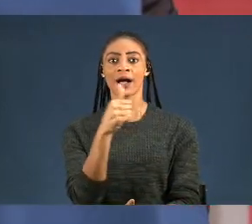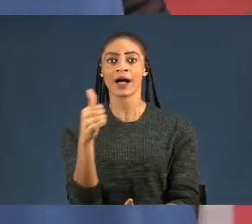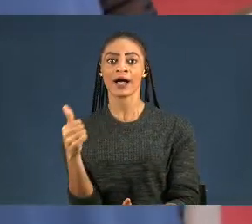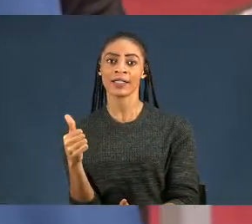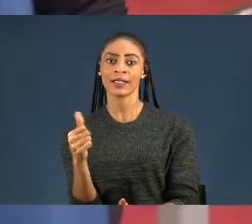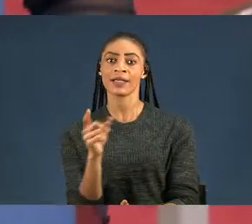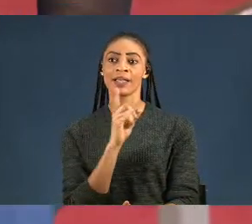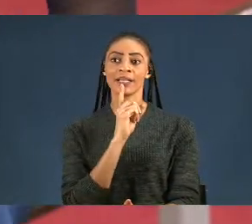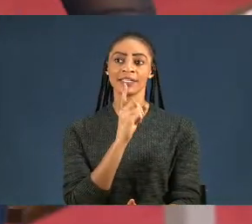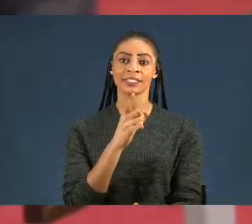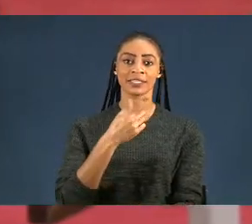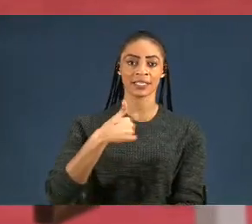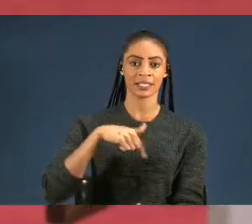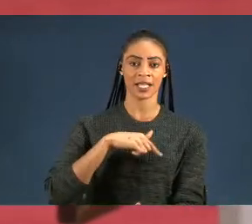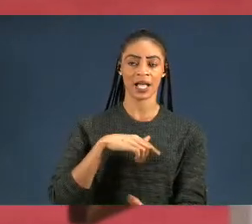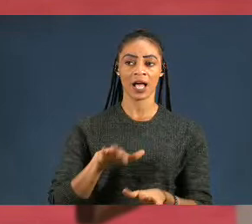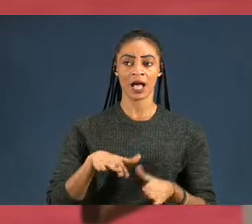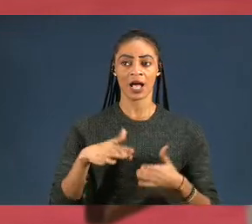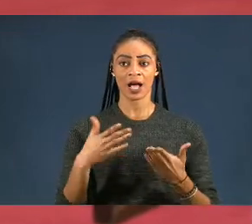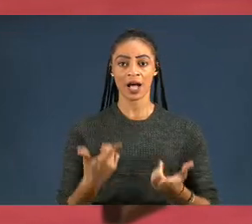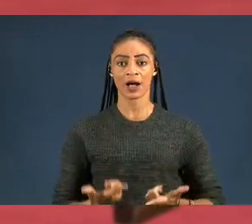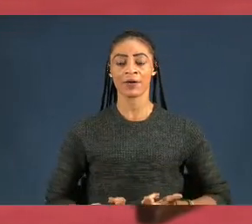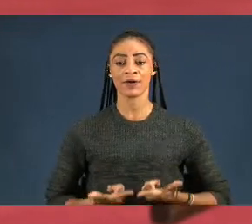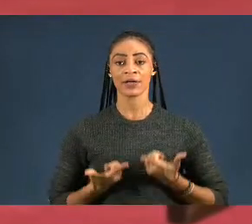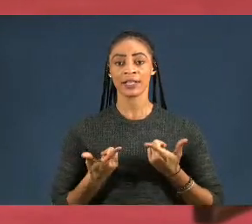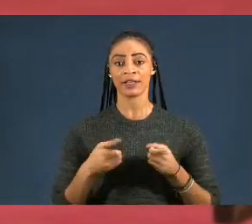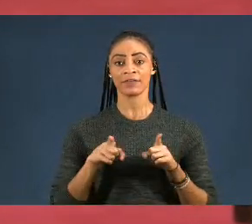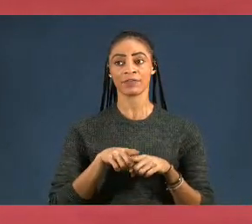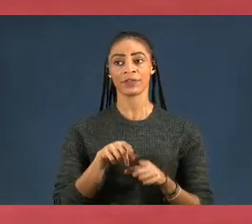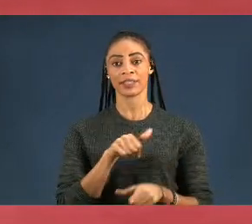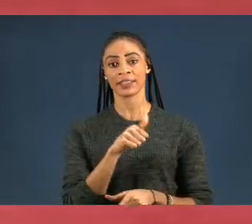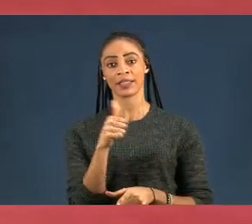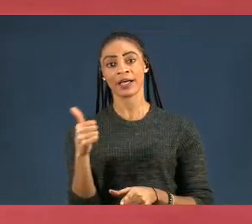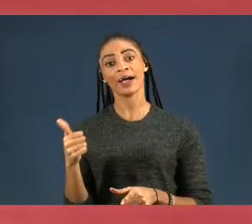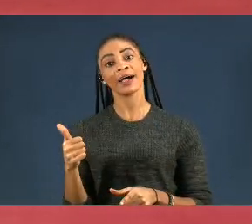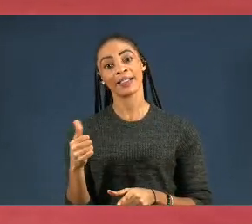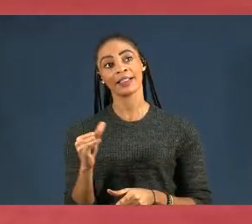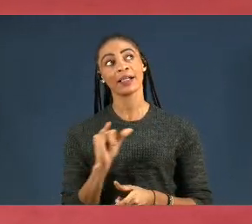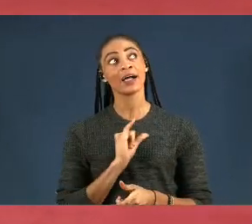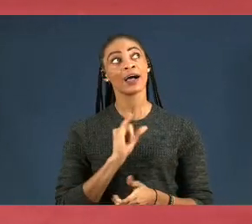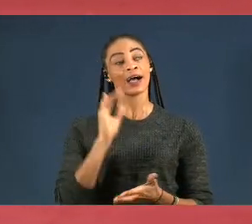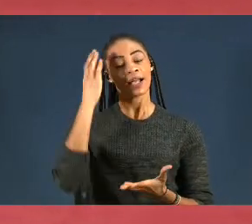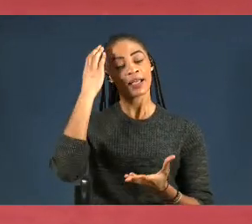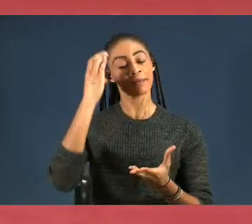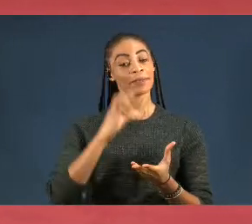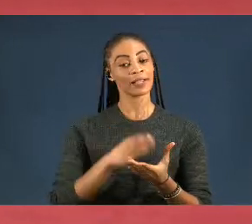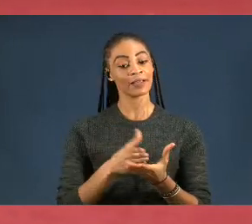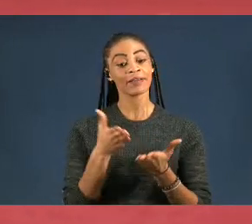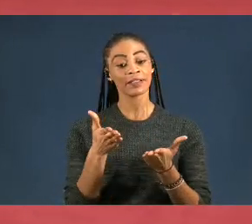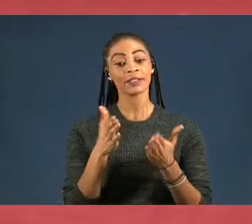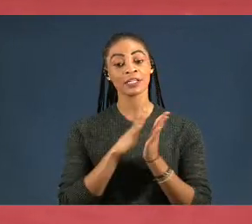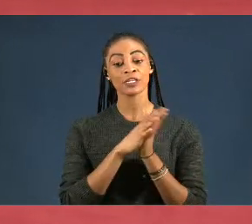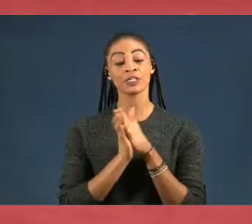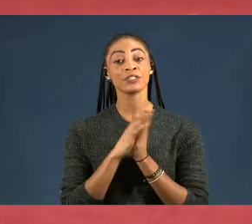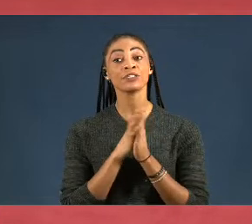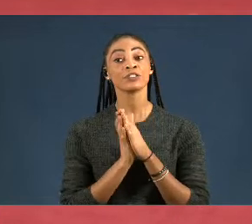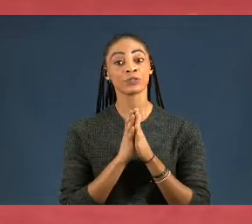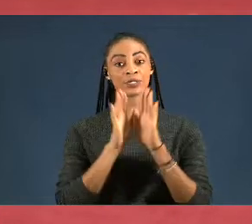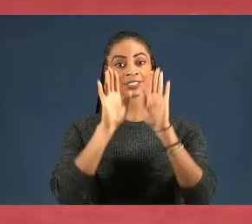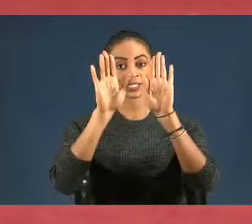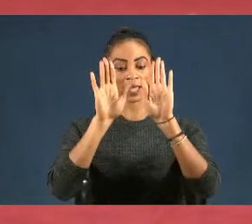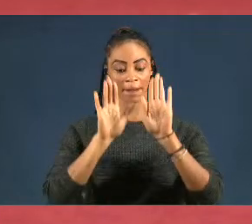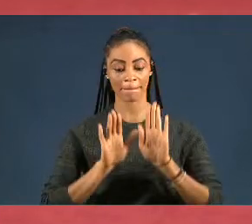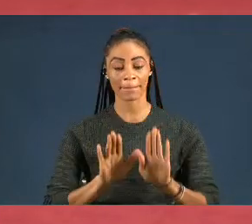to live with one another. I believe these passages would be useful if they are done in the home. These passages, we are to love one